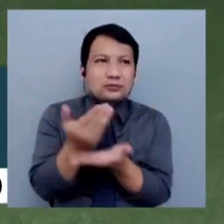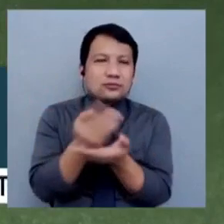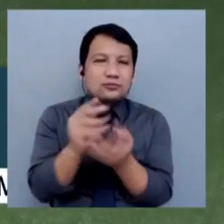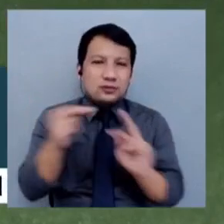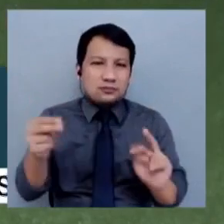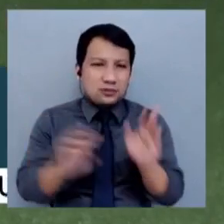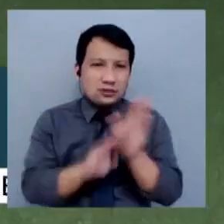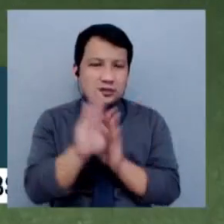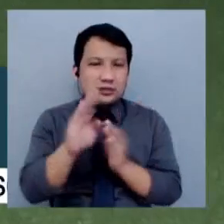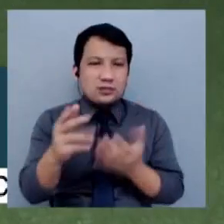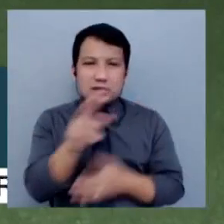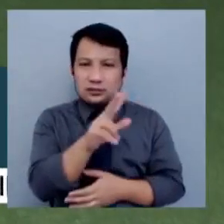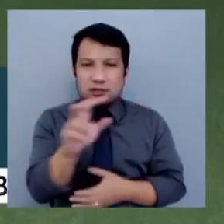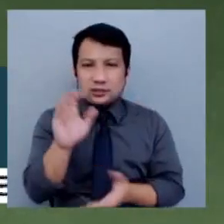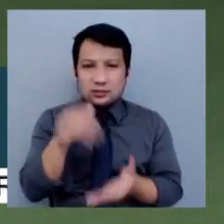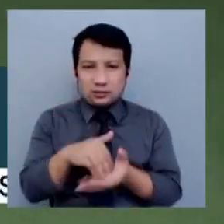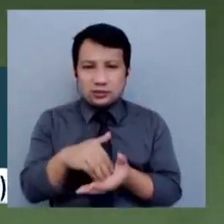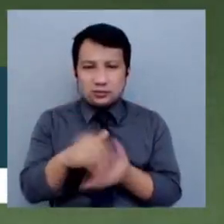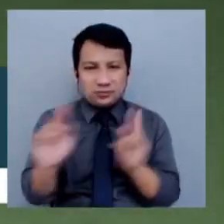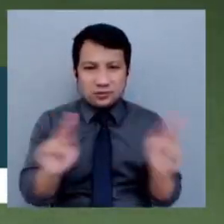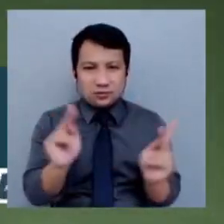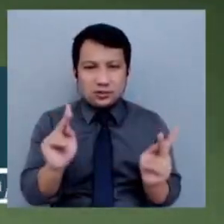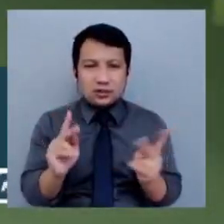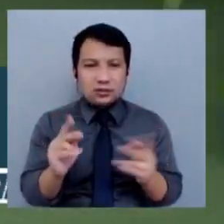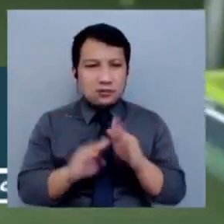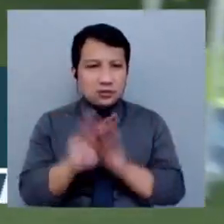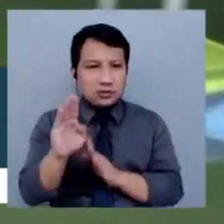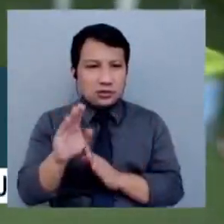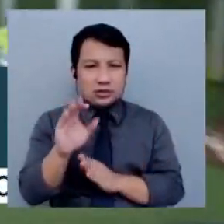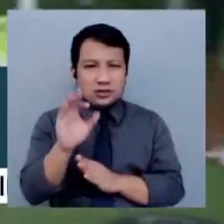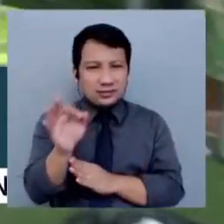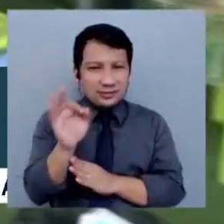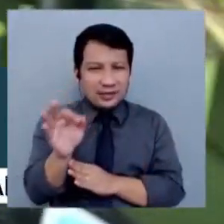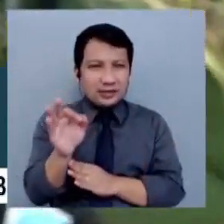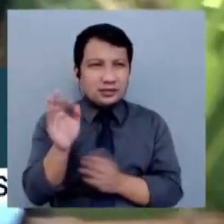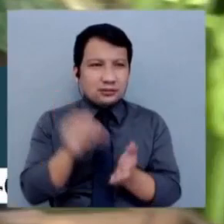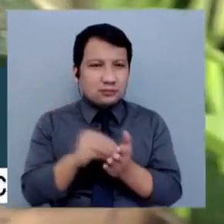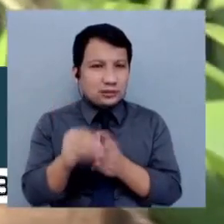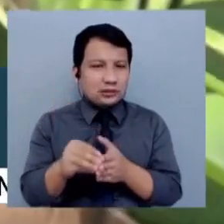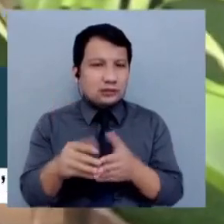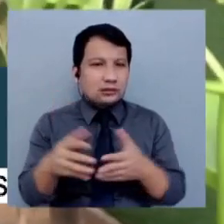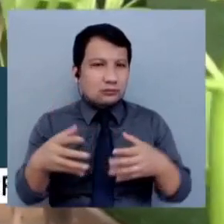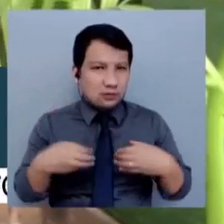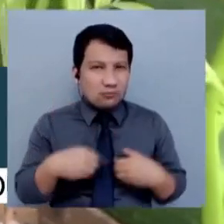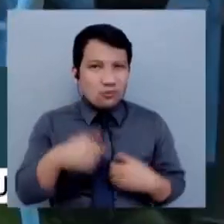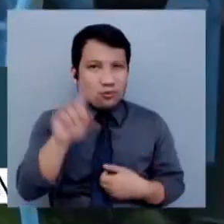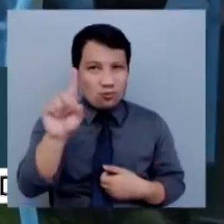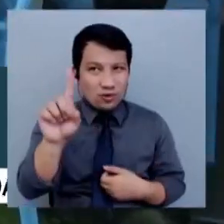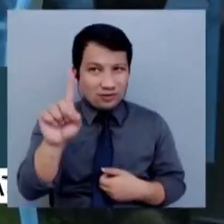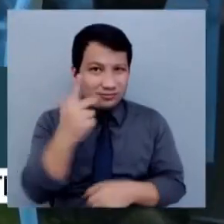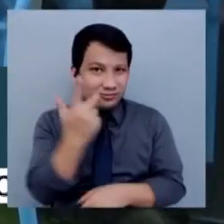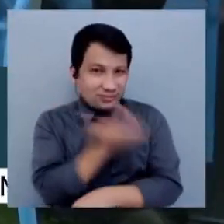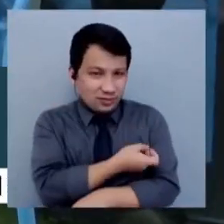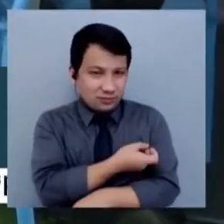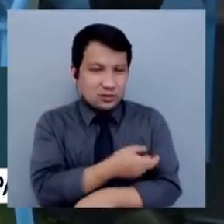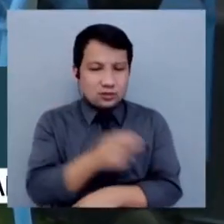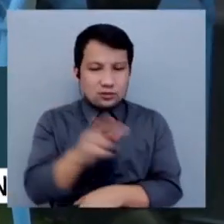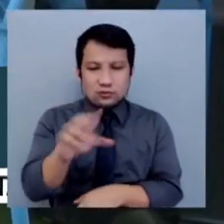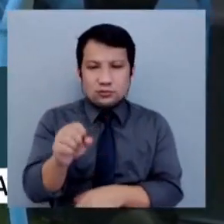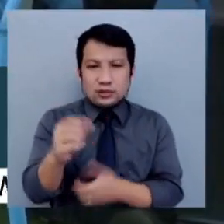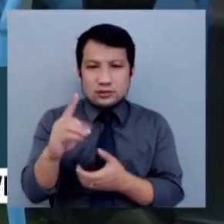Fewer than 300,000 people out of a population of 90 million have received at least one dose, Reuters data